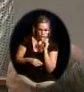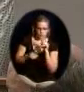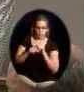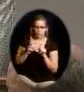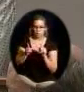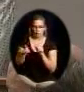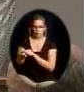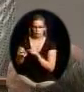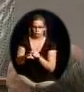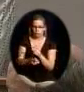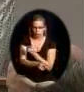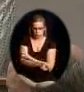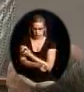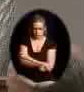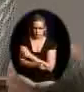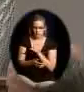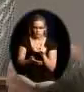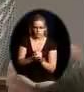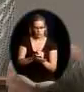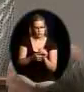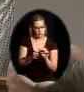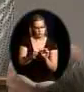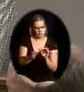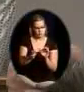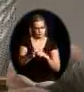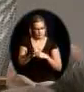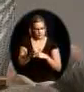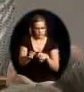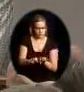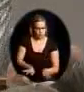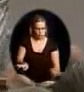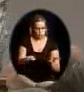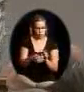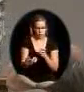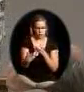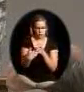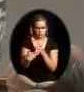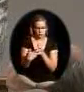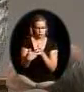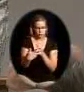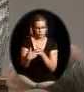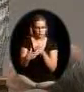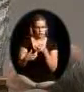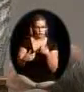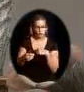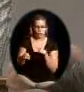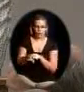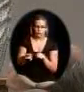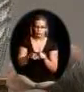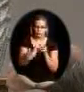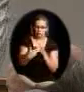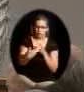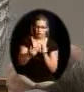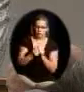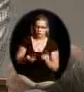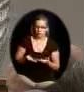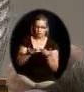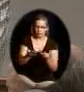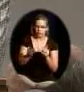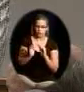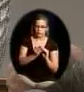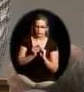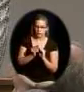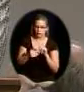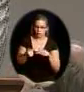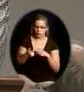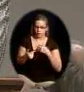So those are key partnerships. We also partner with providers in the community. So when we have